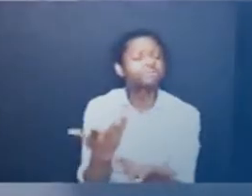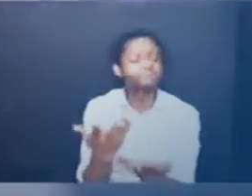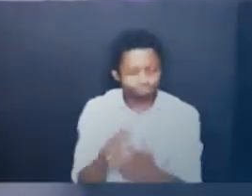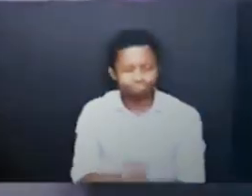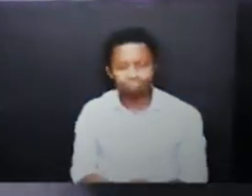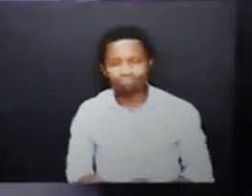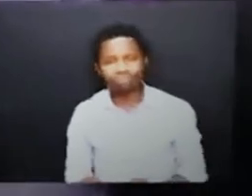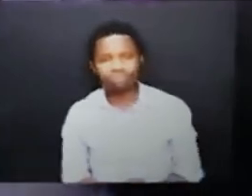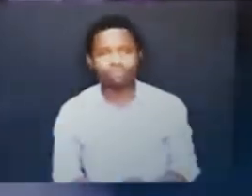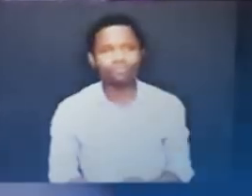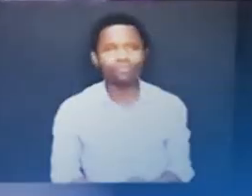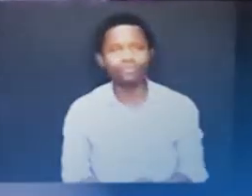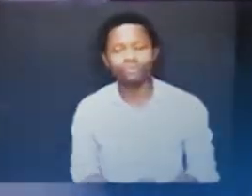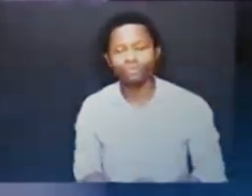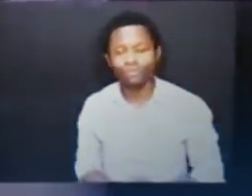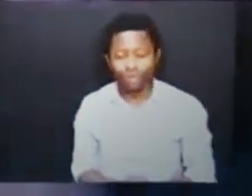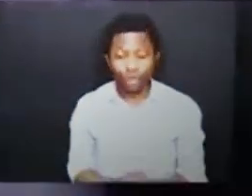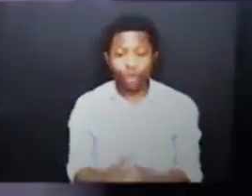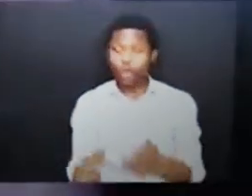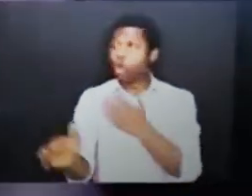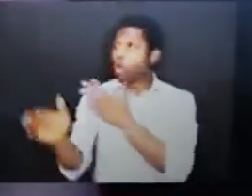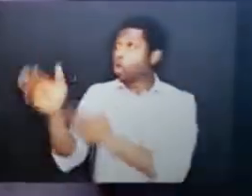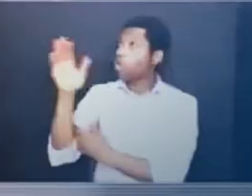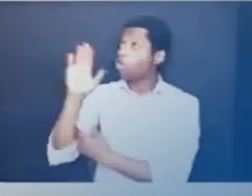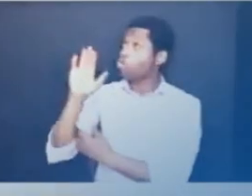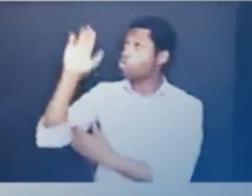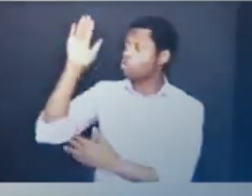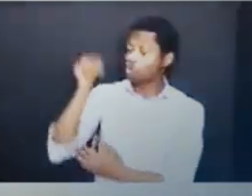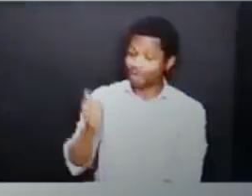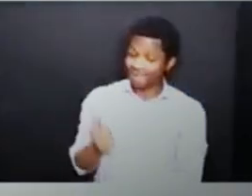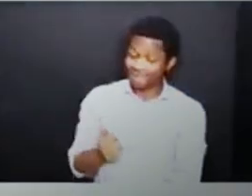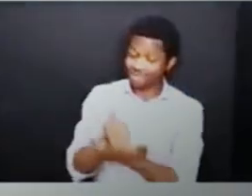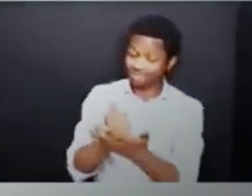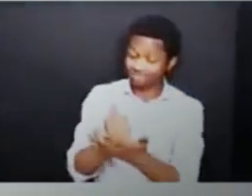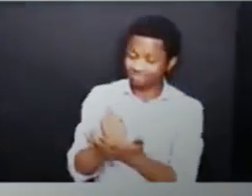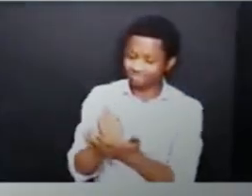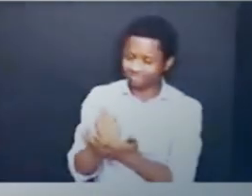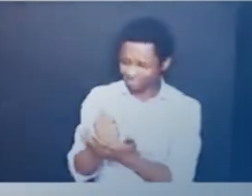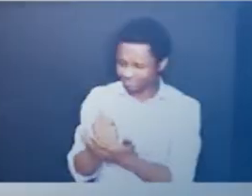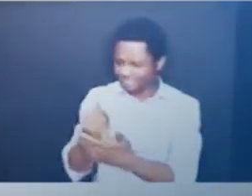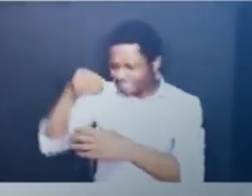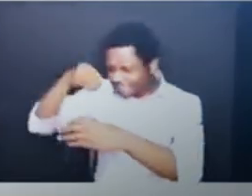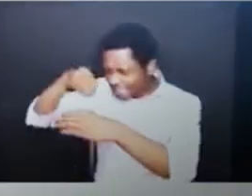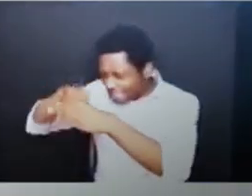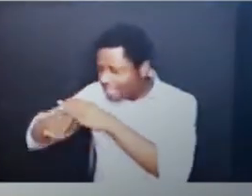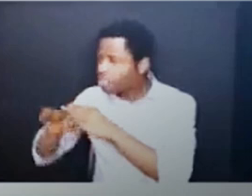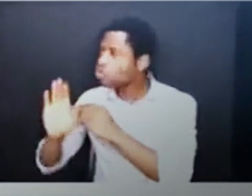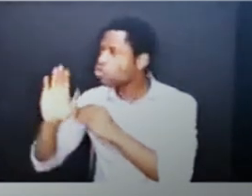is wrapped in his plans for you. Now,